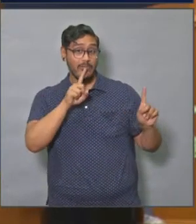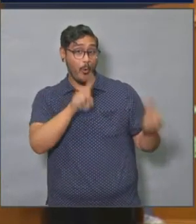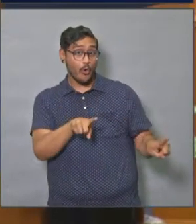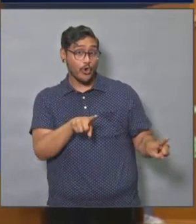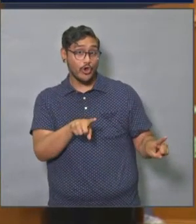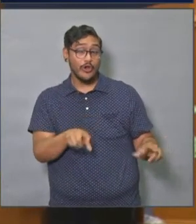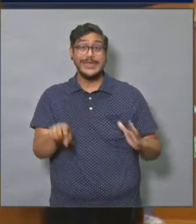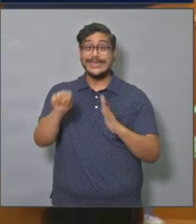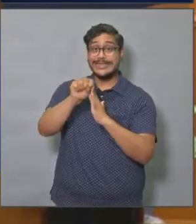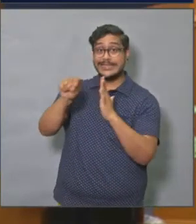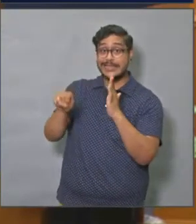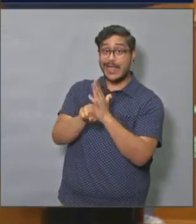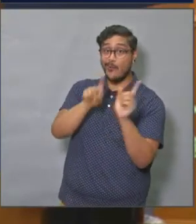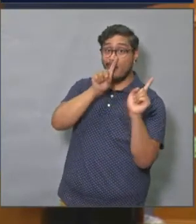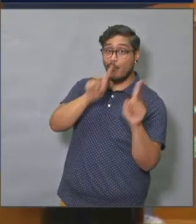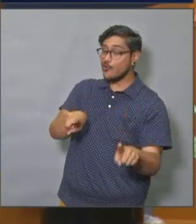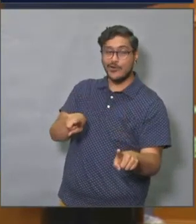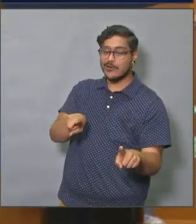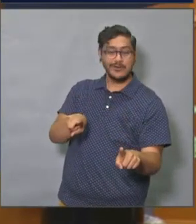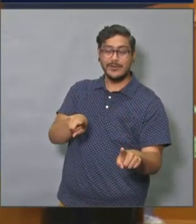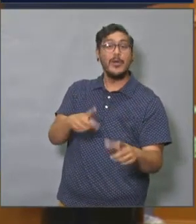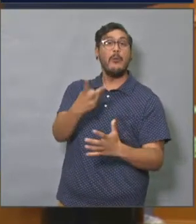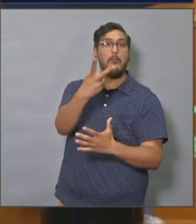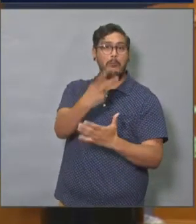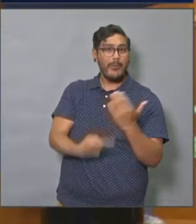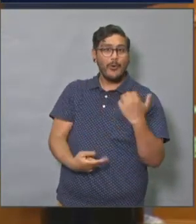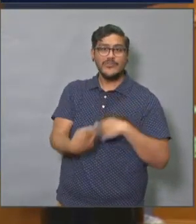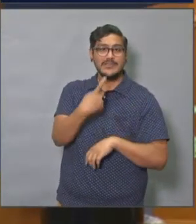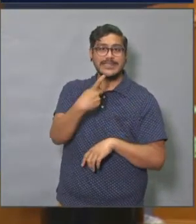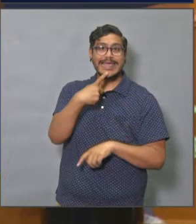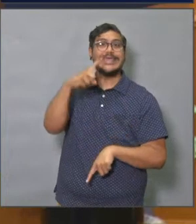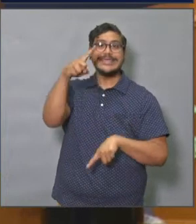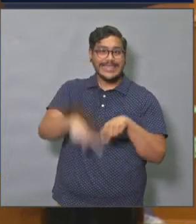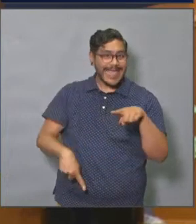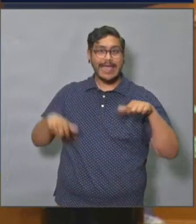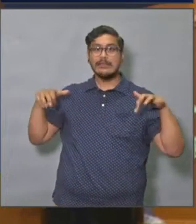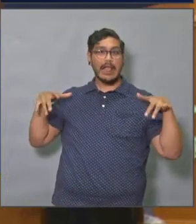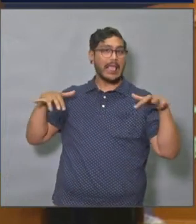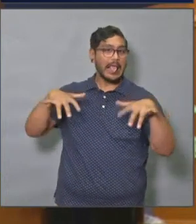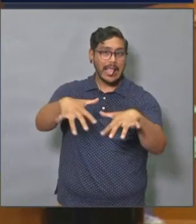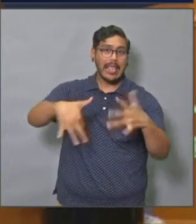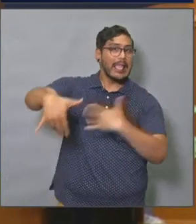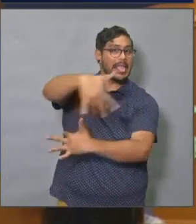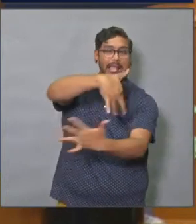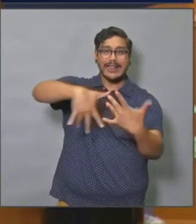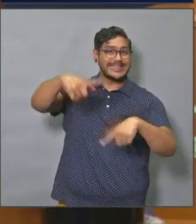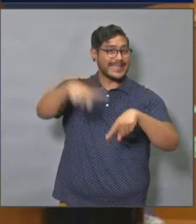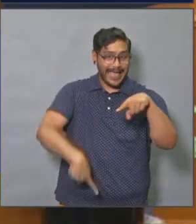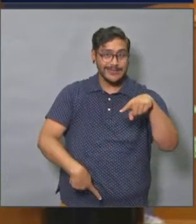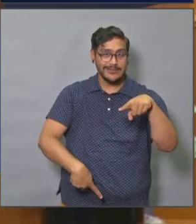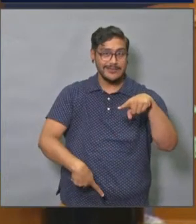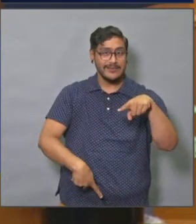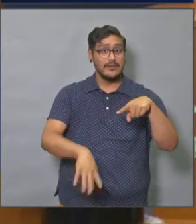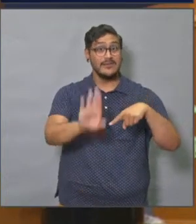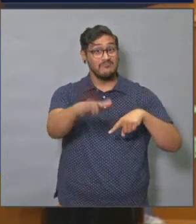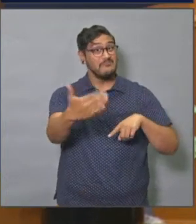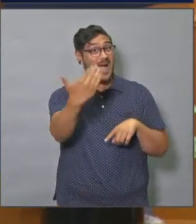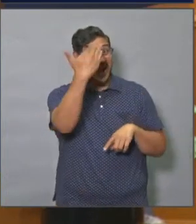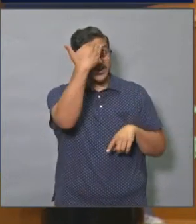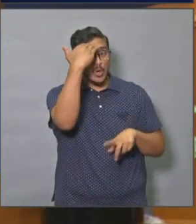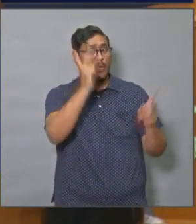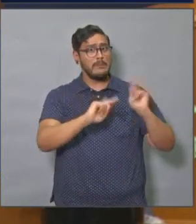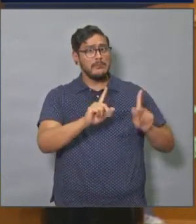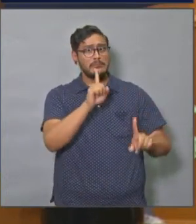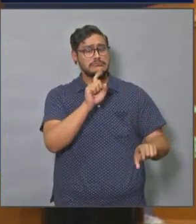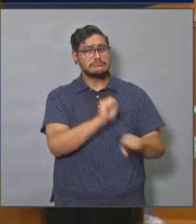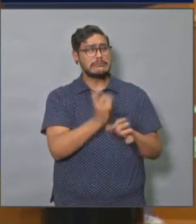health officer order permits gatherings of any size. And I'm really sorry. I know how desperate people are to be able to get back